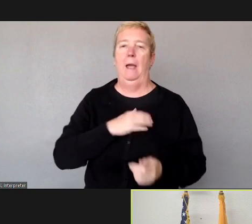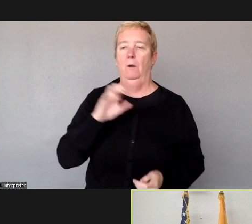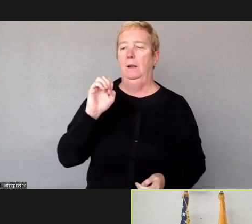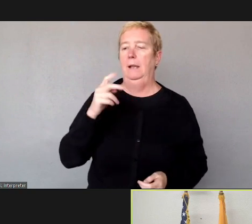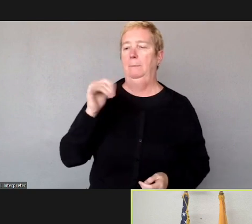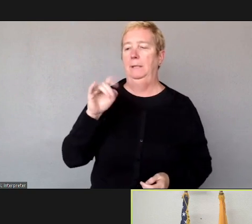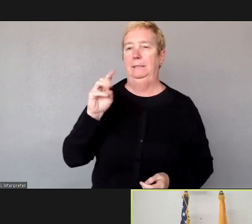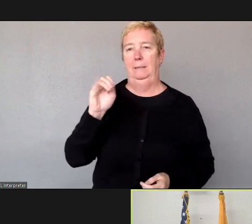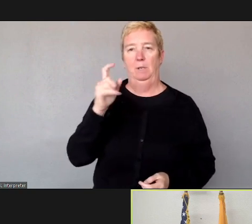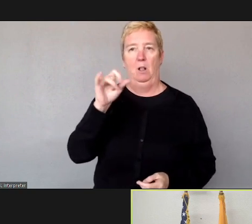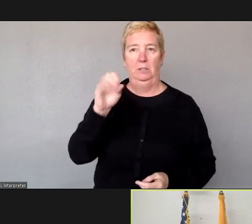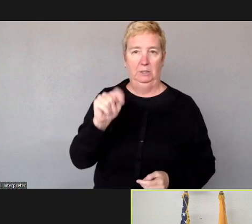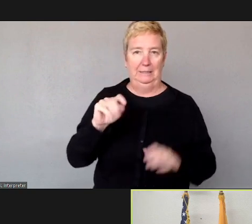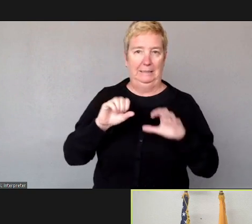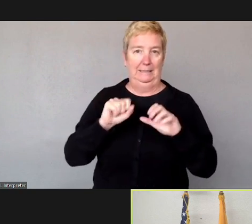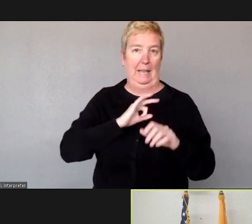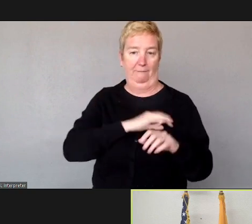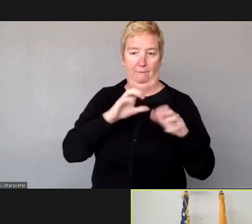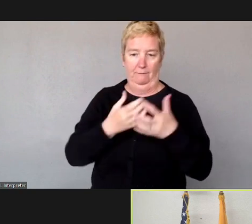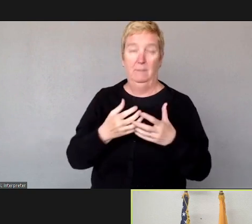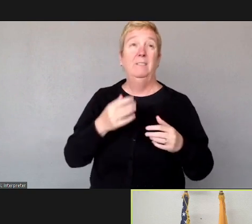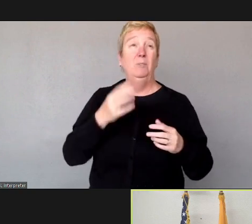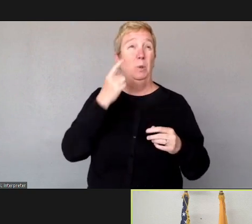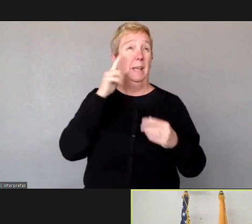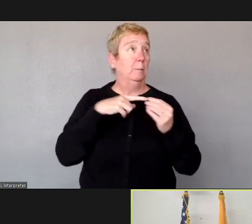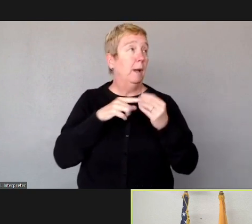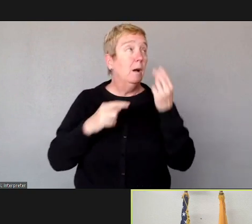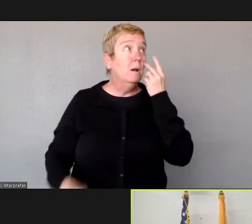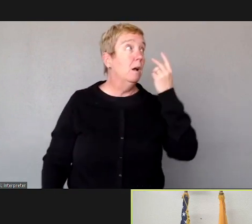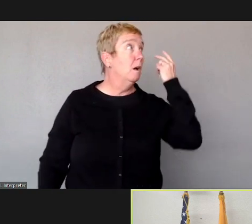over the past 2.5 years of this pandemic,